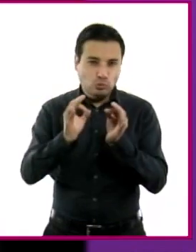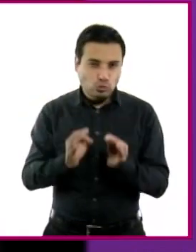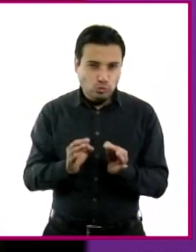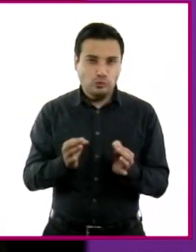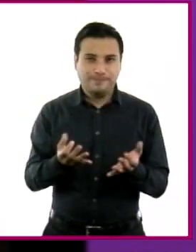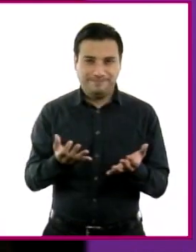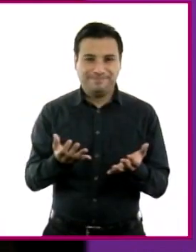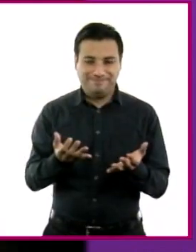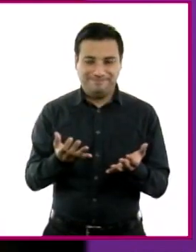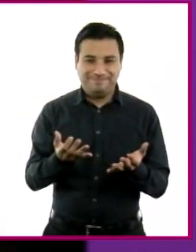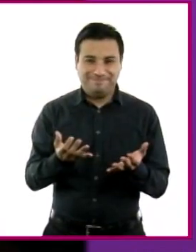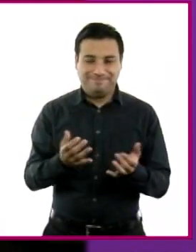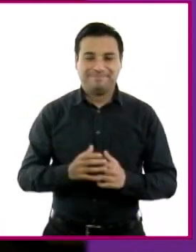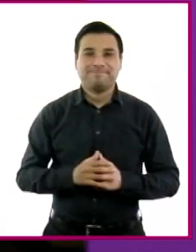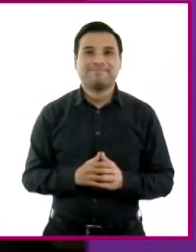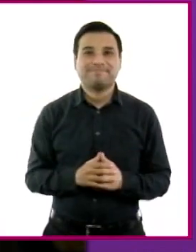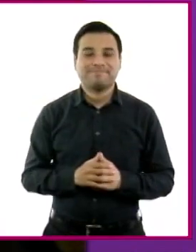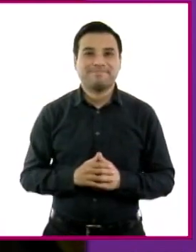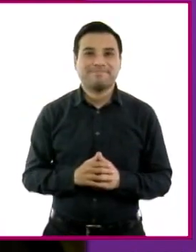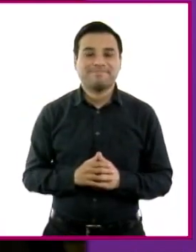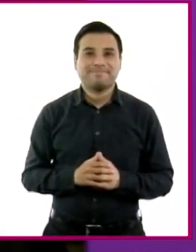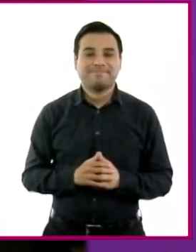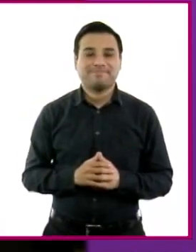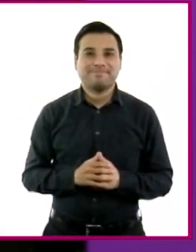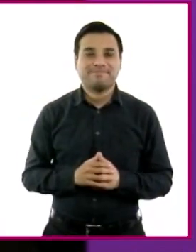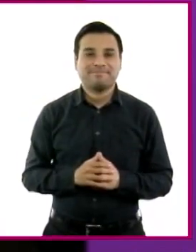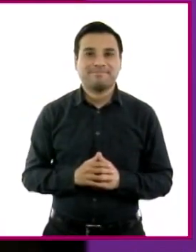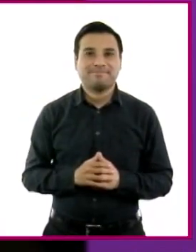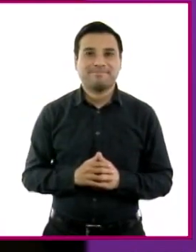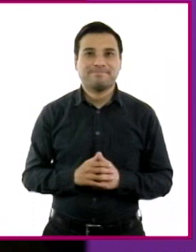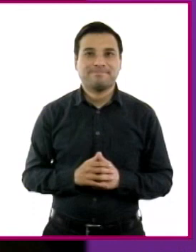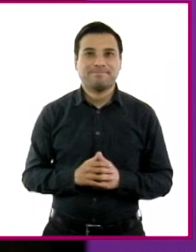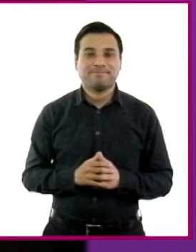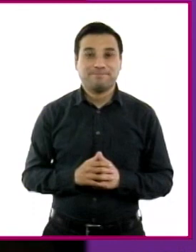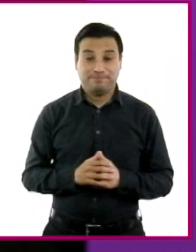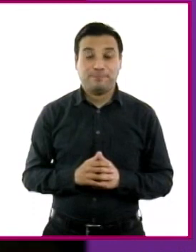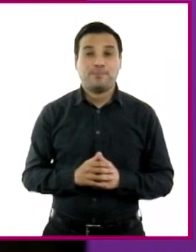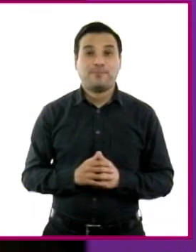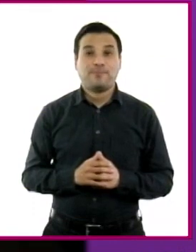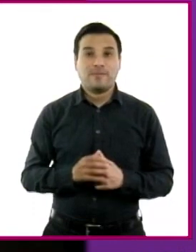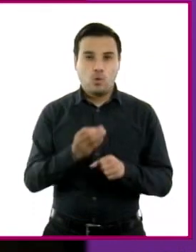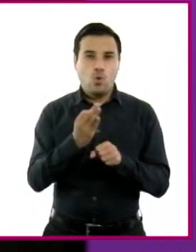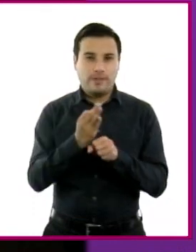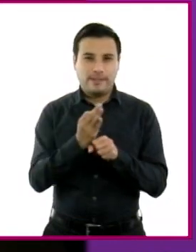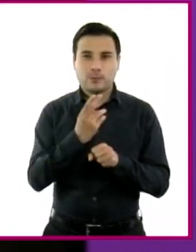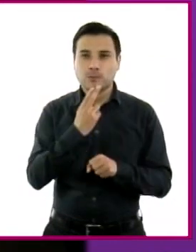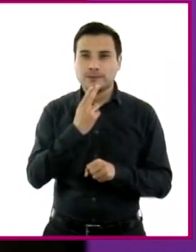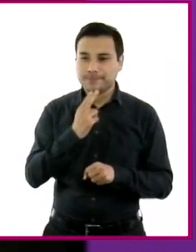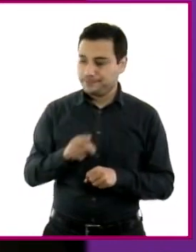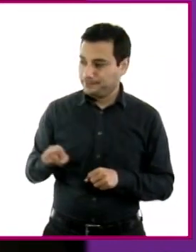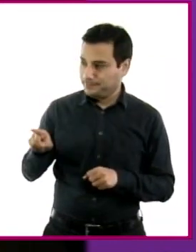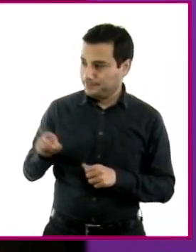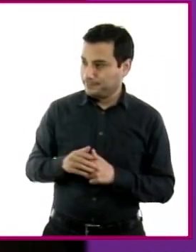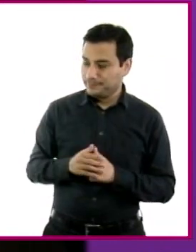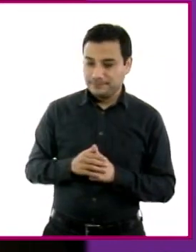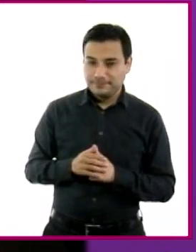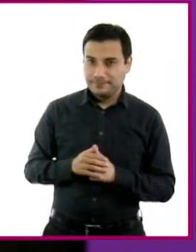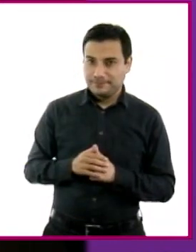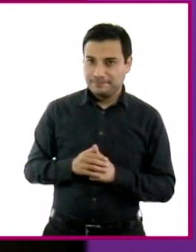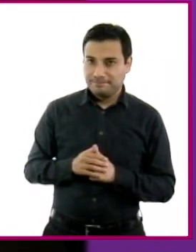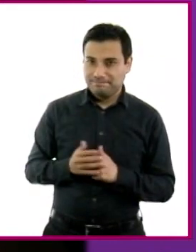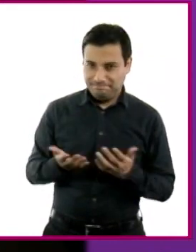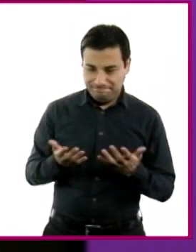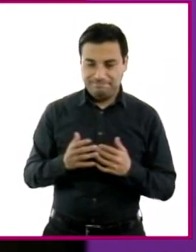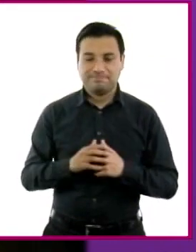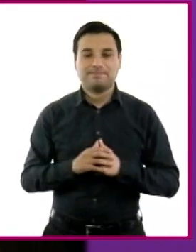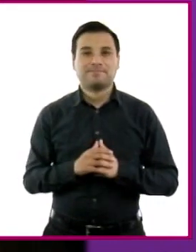y obligaciones. Para esto, recurrimos a los auxiliares must y mustn't, así como have to y don't have